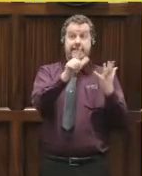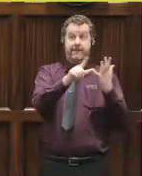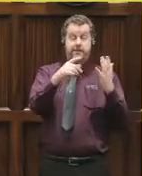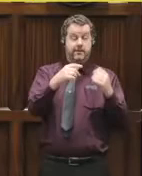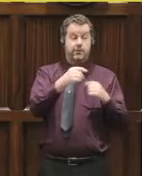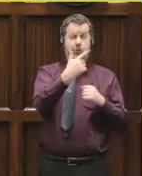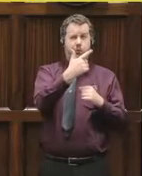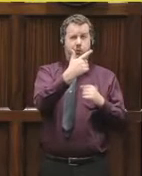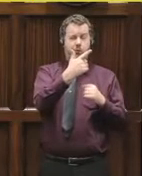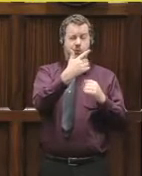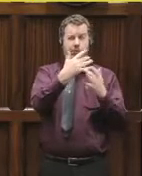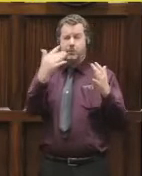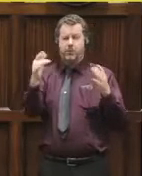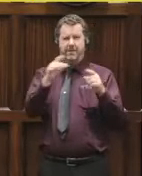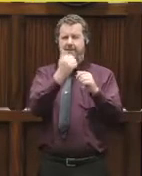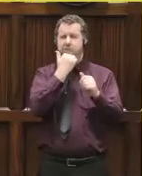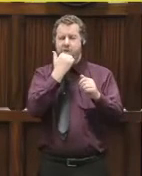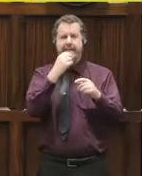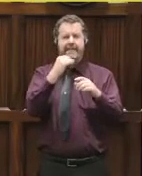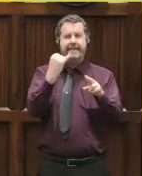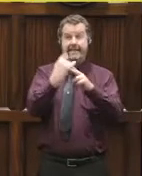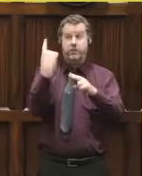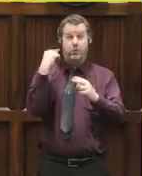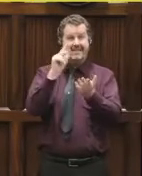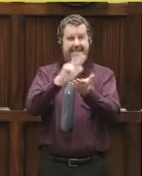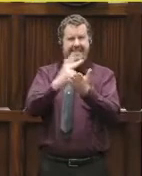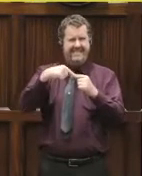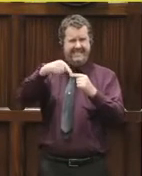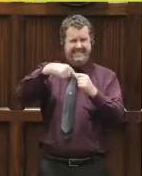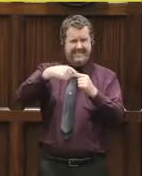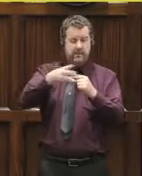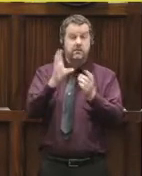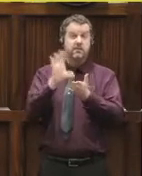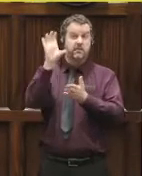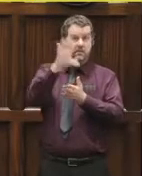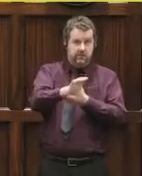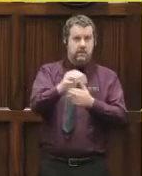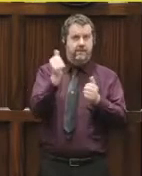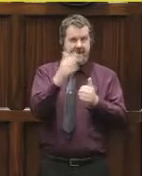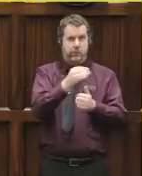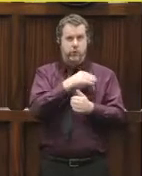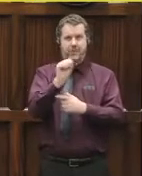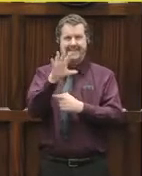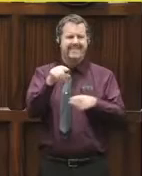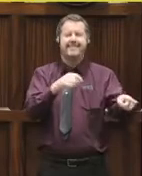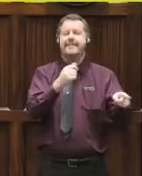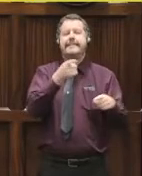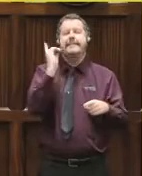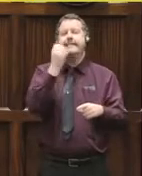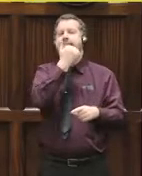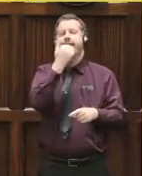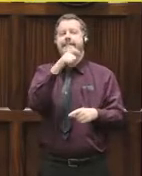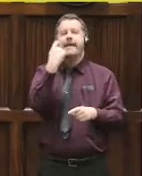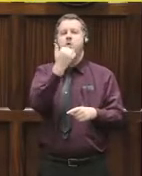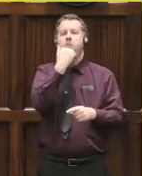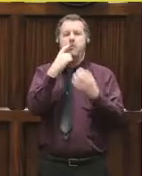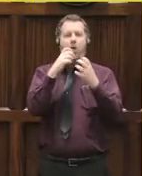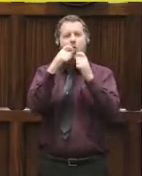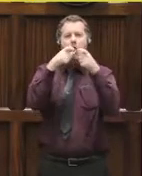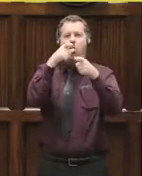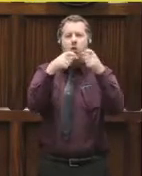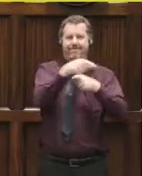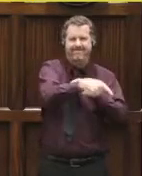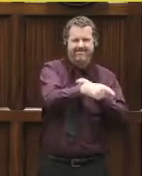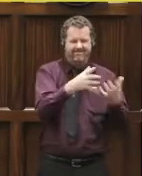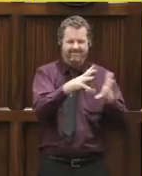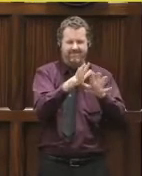€227,000 in 2018 has been made available to SLIS via the Citizens Information Board for this